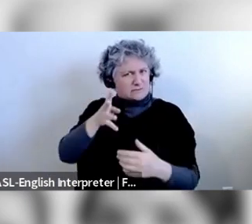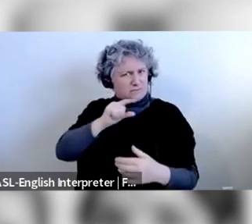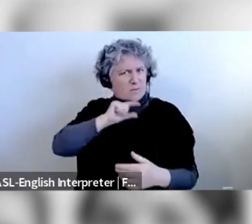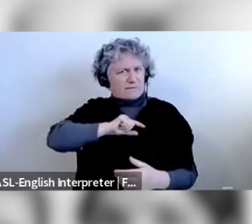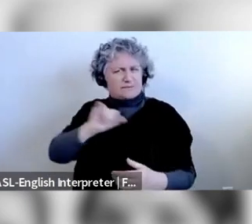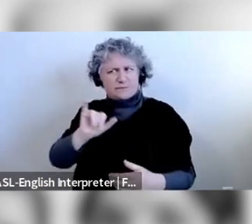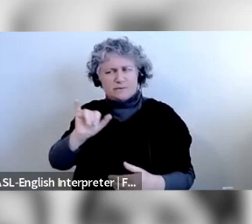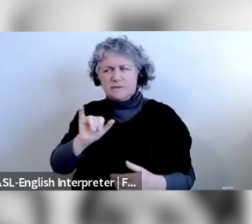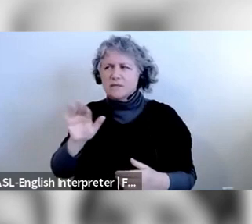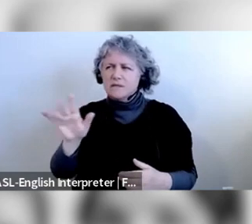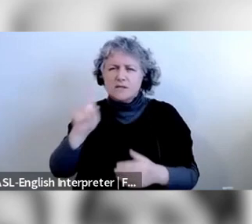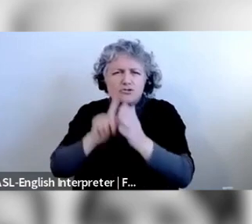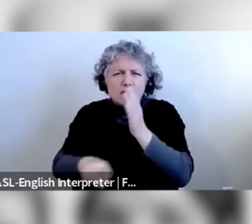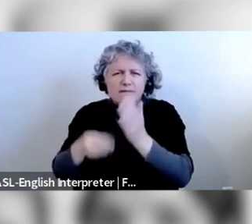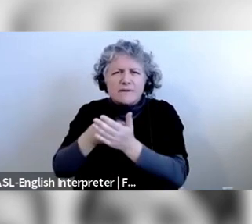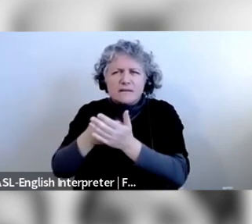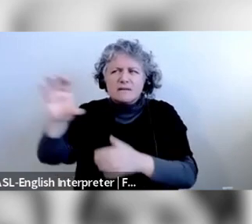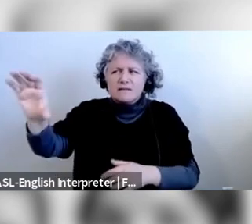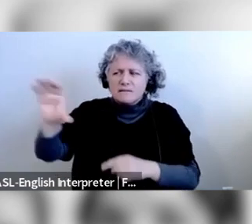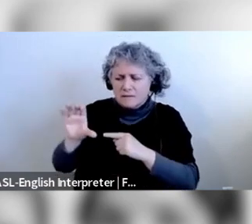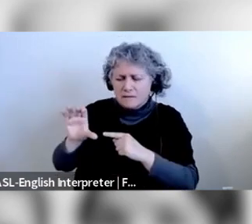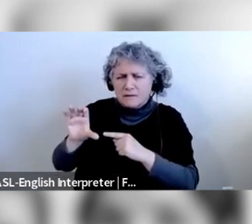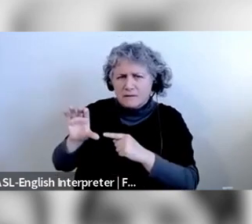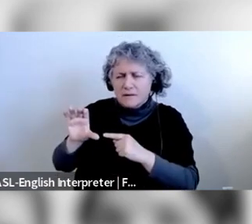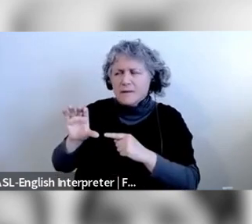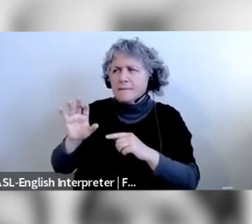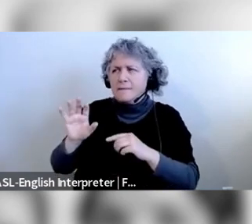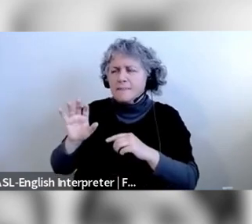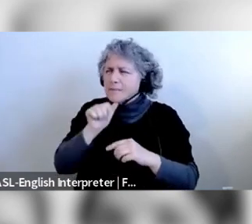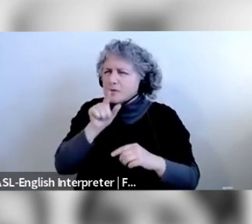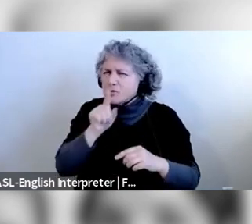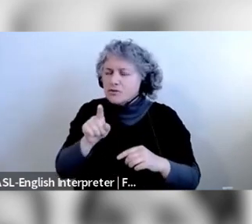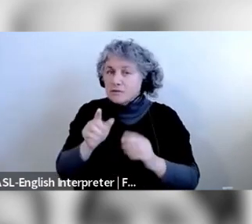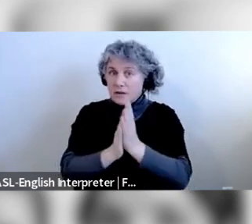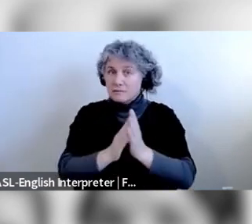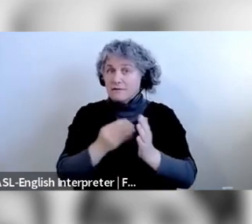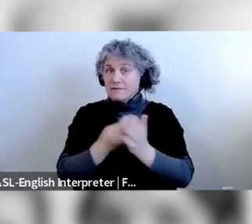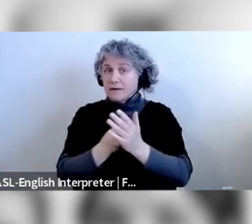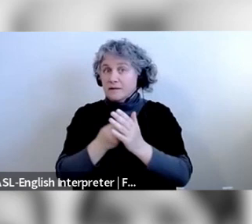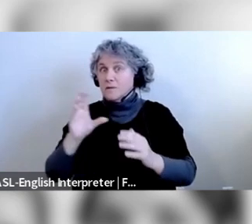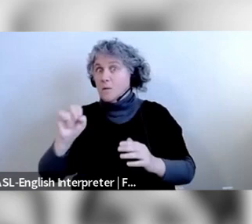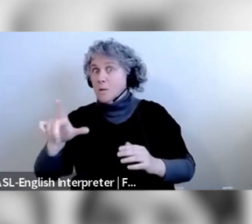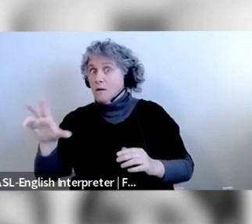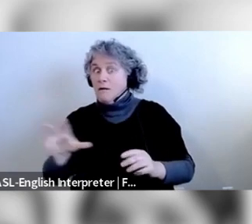So you'd have to check that the funds you received there, I'm not sure if you're asking if you can use the funds here, but if you've just participated,